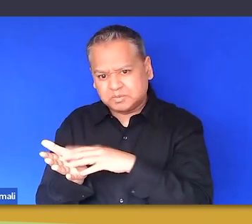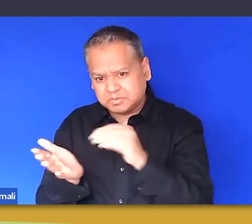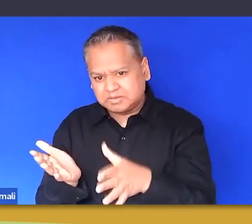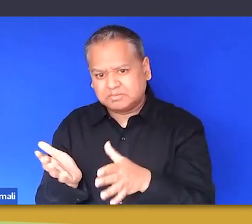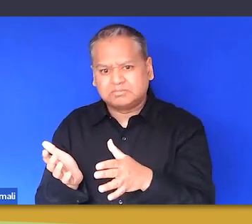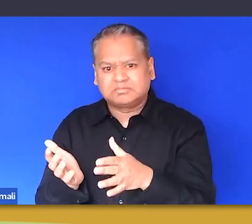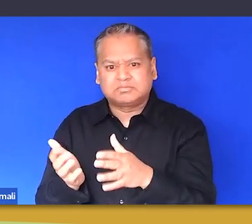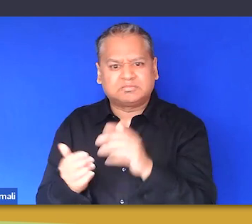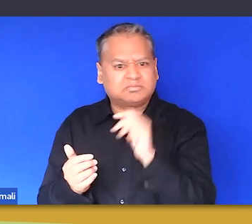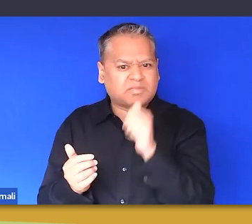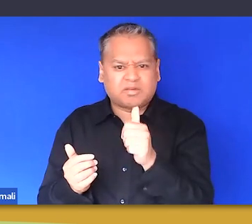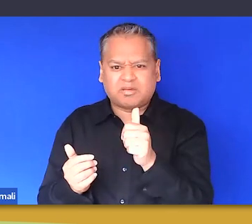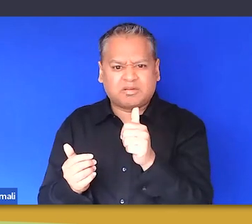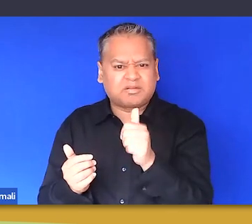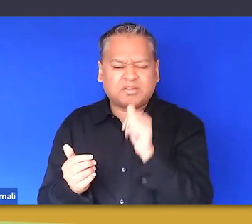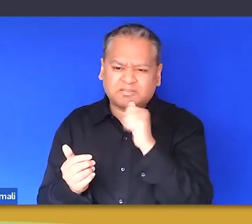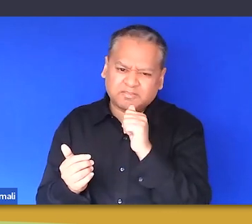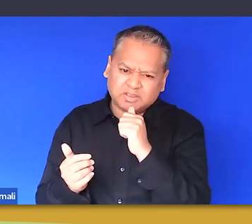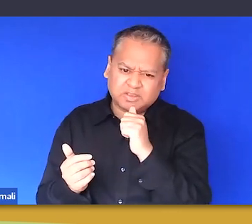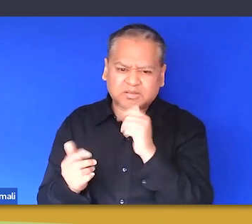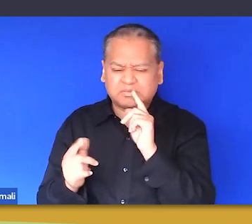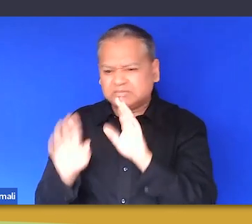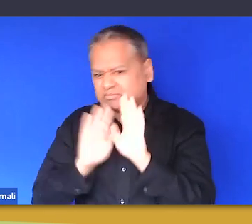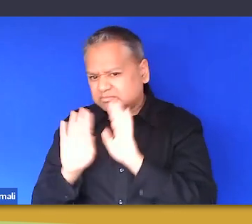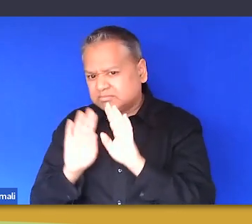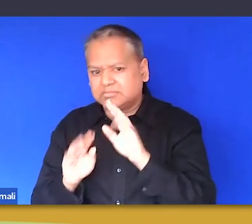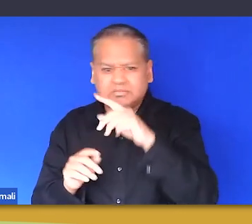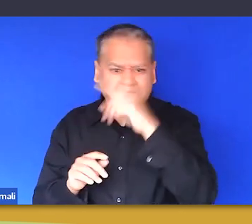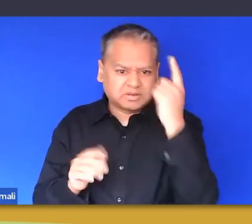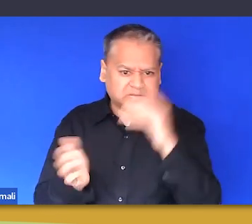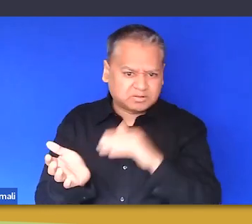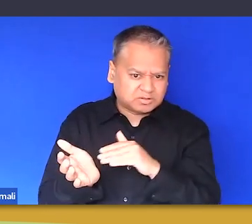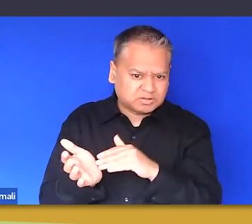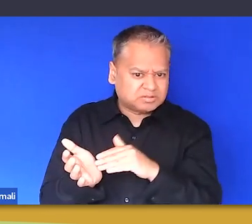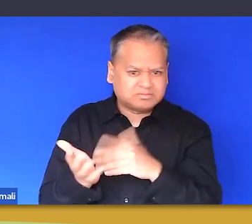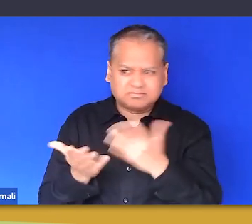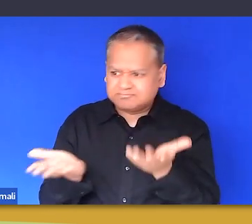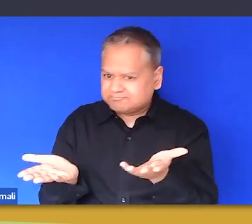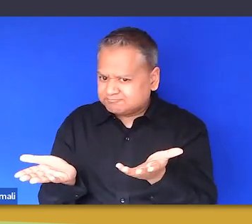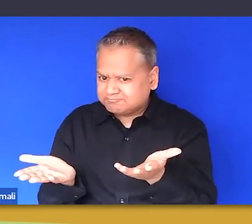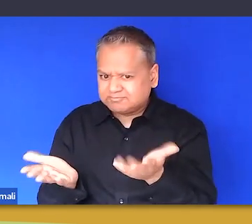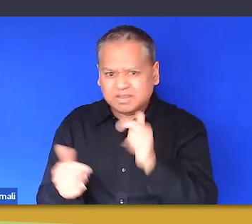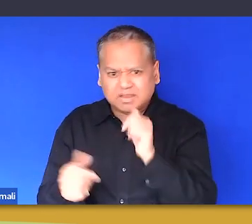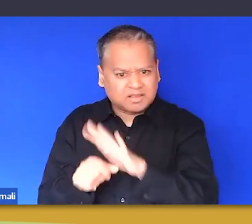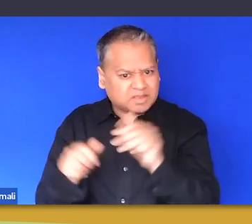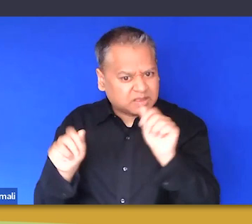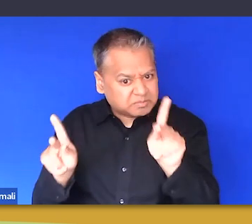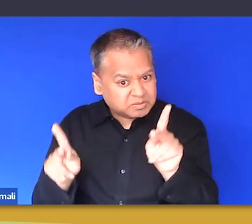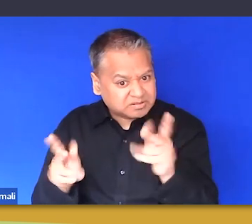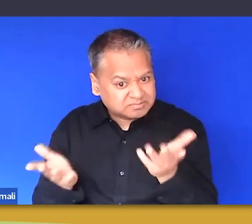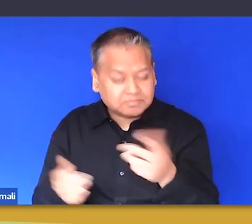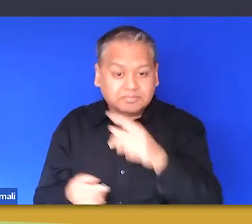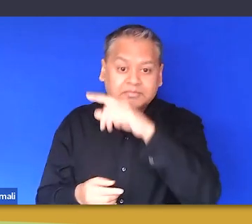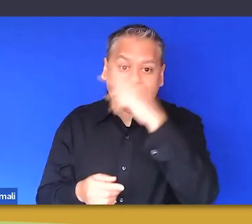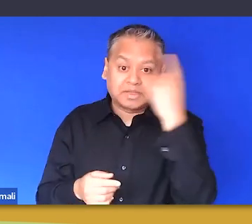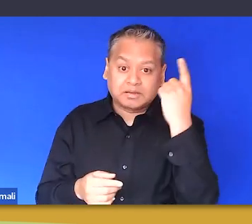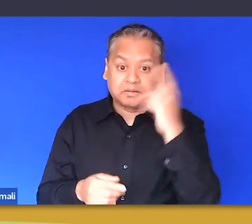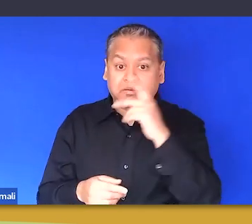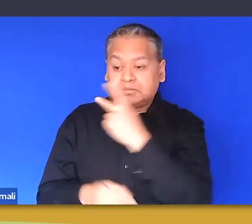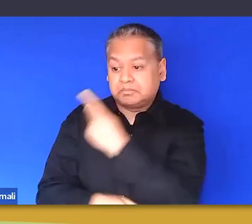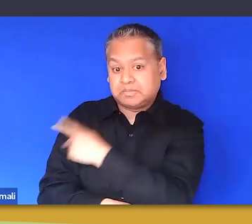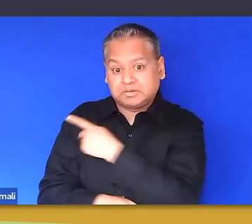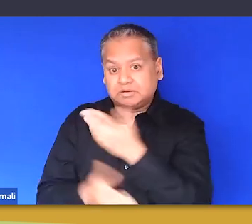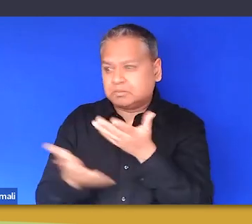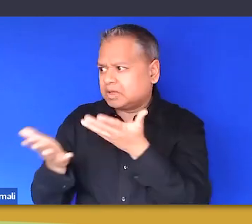care provided to Black patients. I would like to take this opportunity to thank the board members